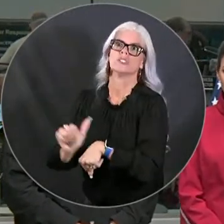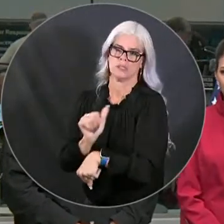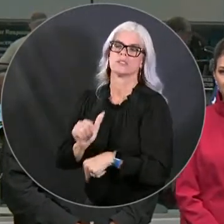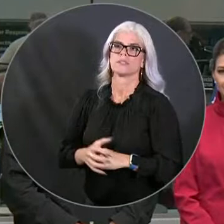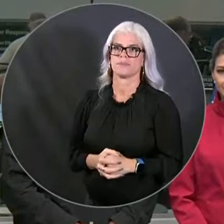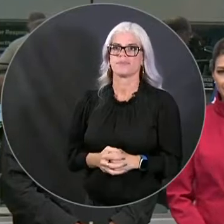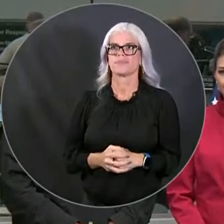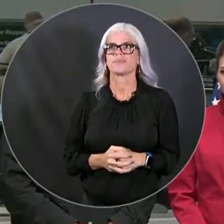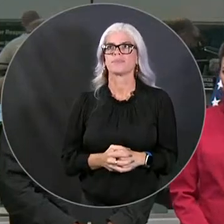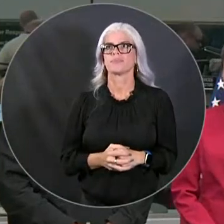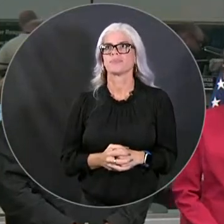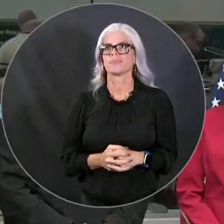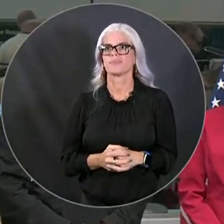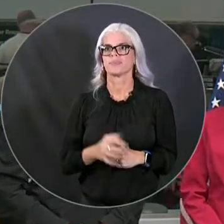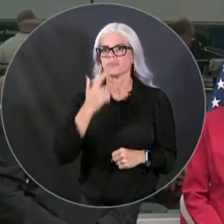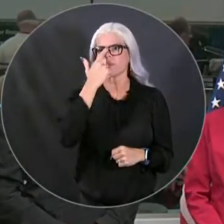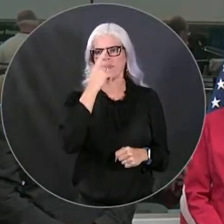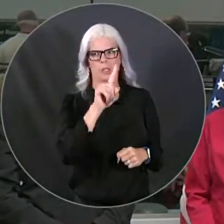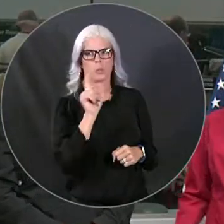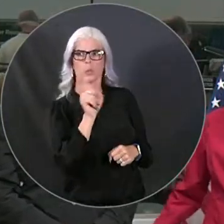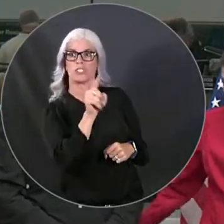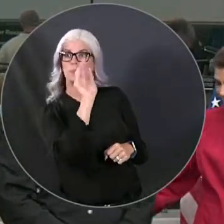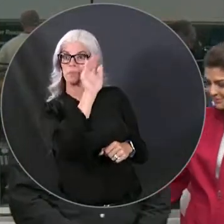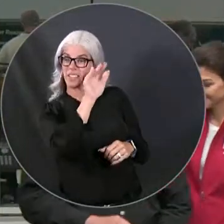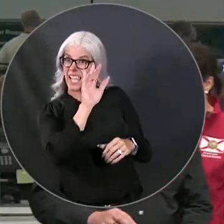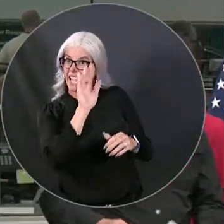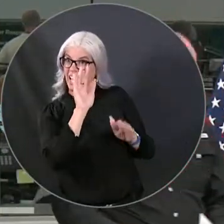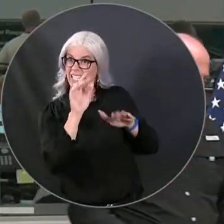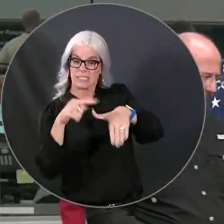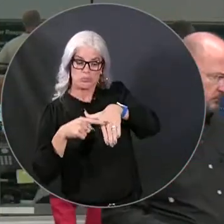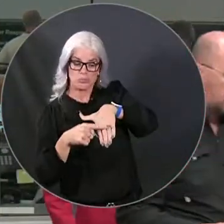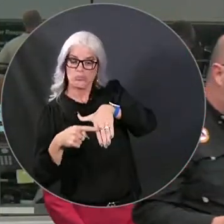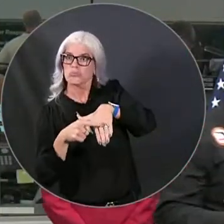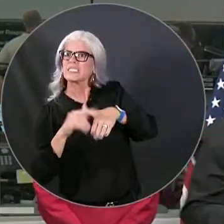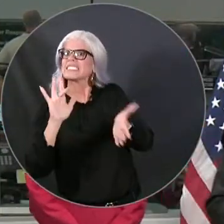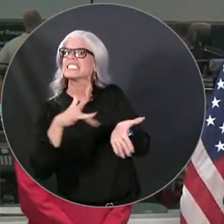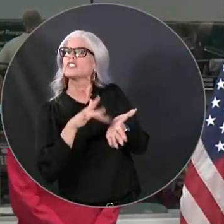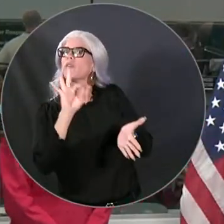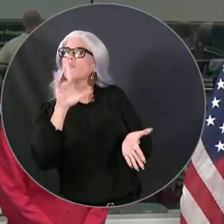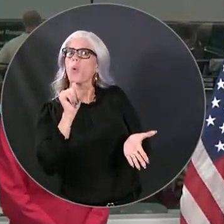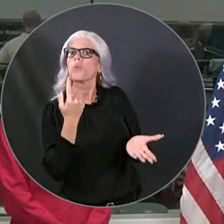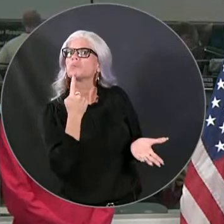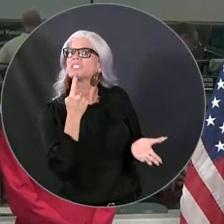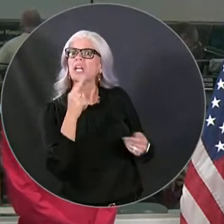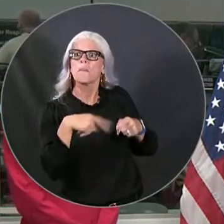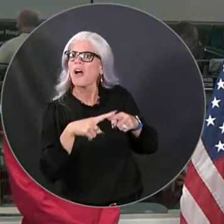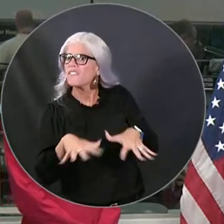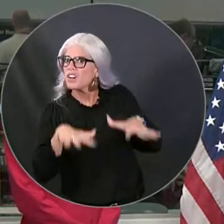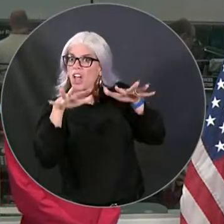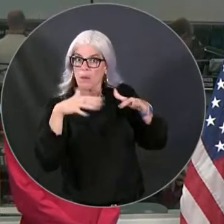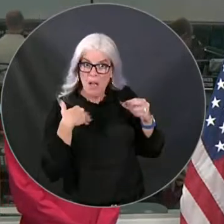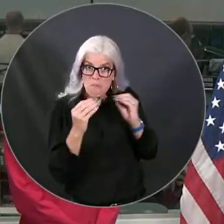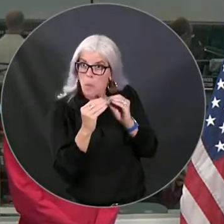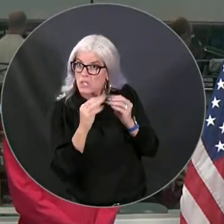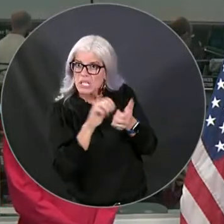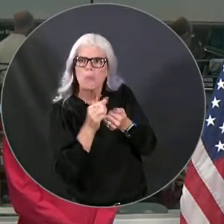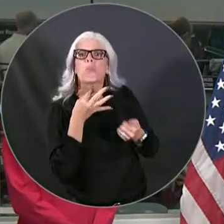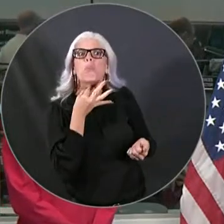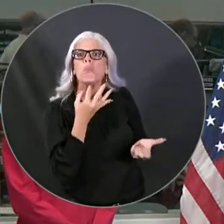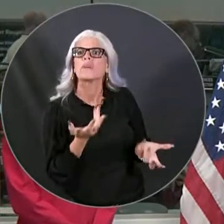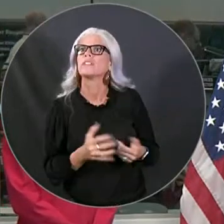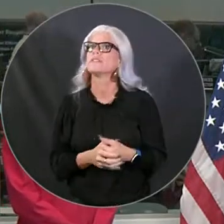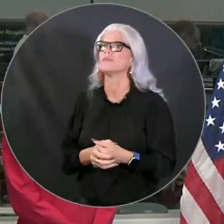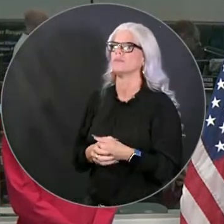Details of what you're hearing from Central Florida as far as flooding and other damages? Yeah, this morning at